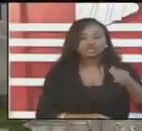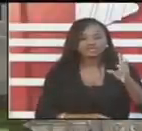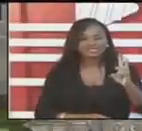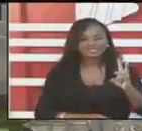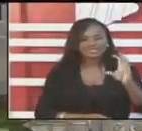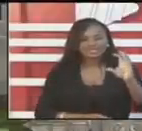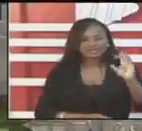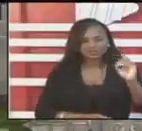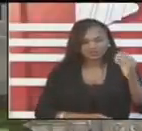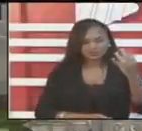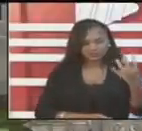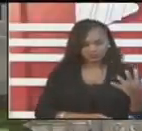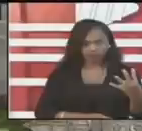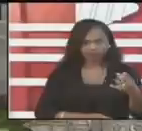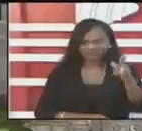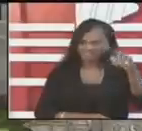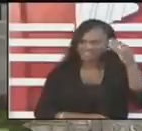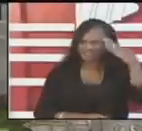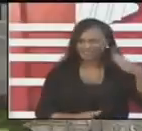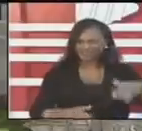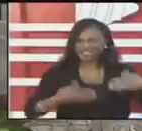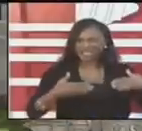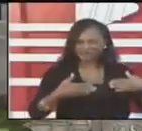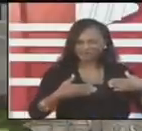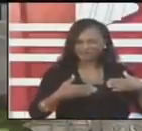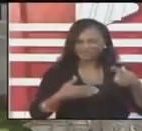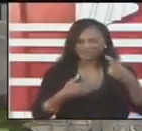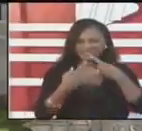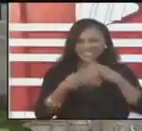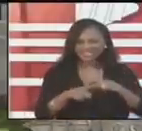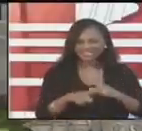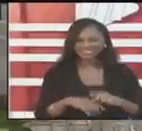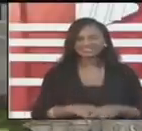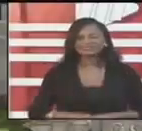2,604. So I know you'll be very happy to hear this.